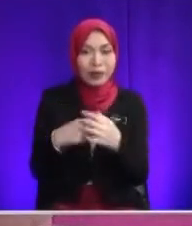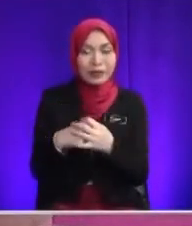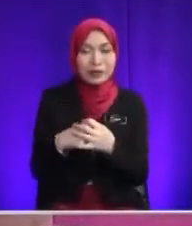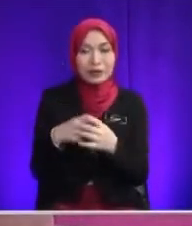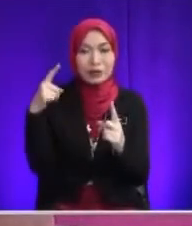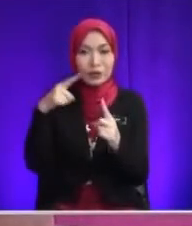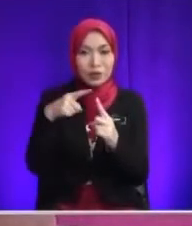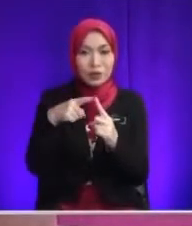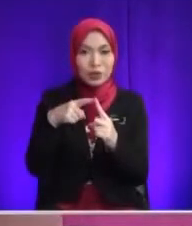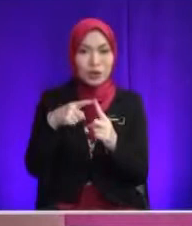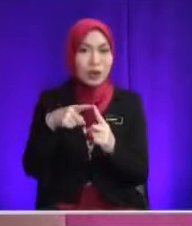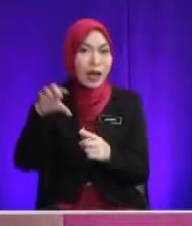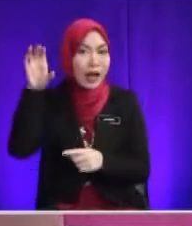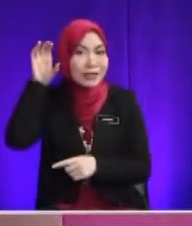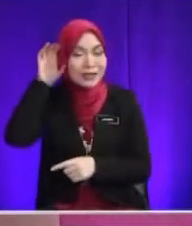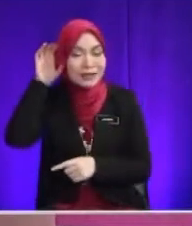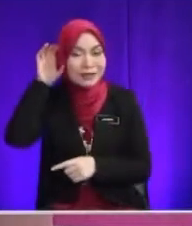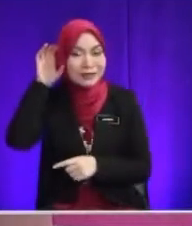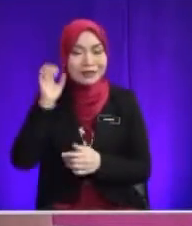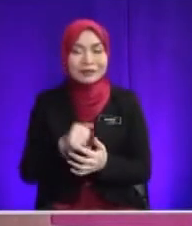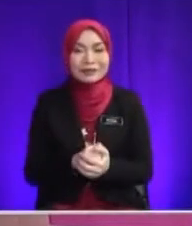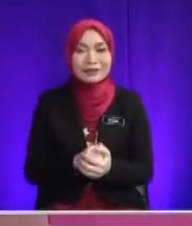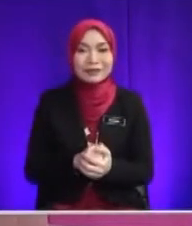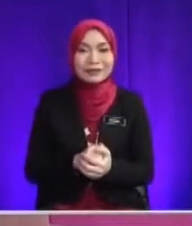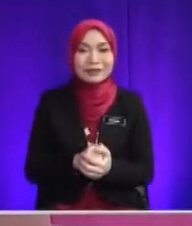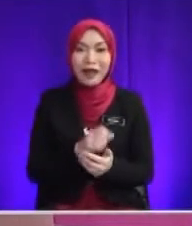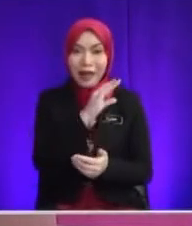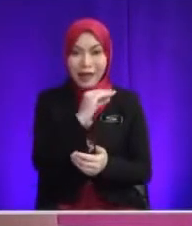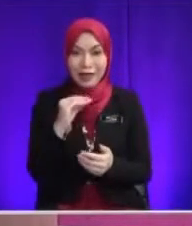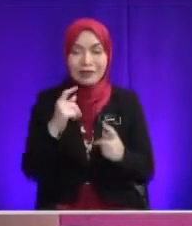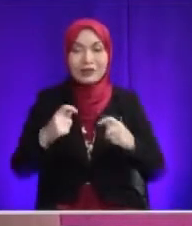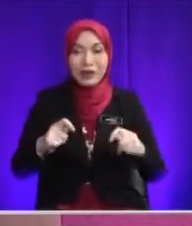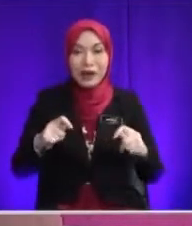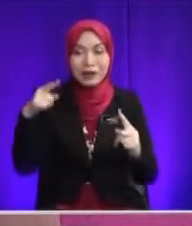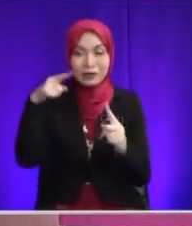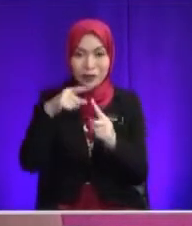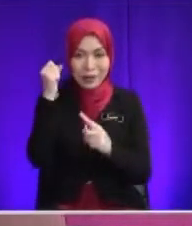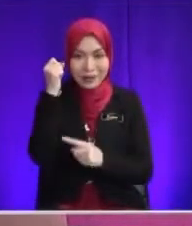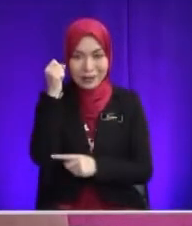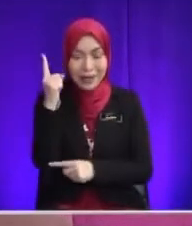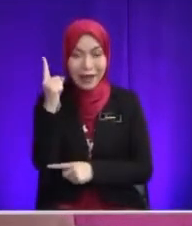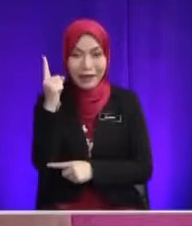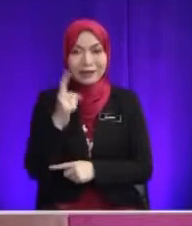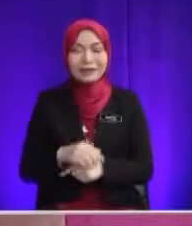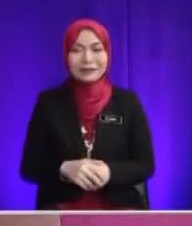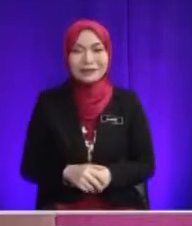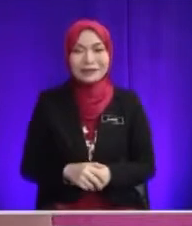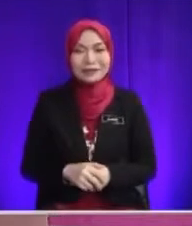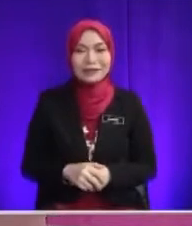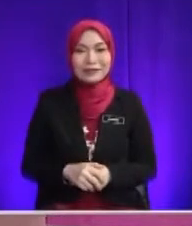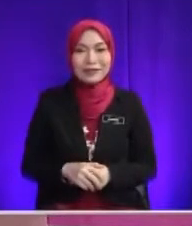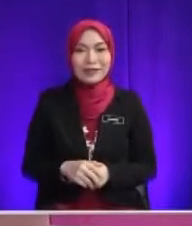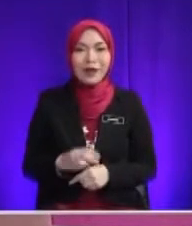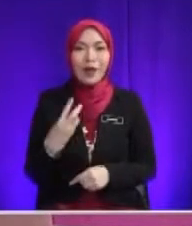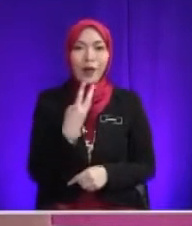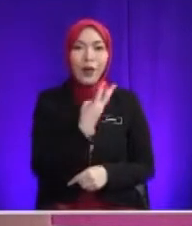to be 6 short audio recordings and the students are going to listen and try to understand what the speakers meant to say. Okay. And then they're going to choose